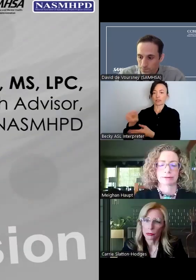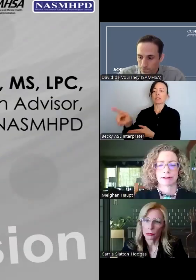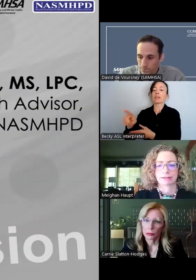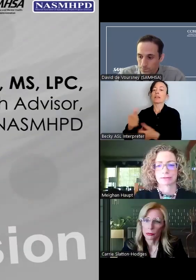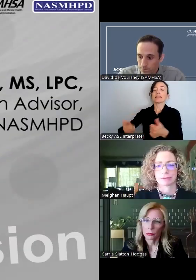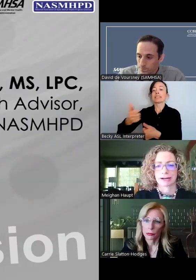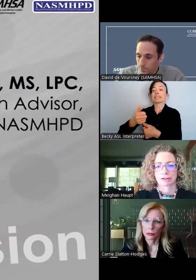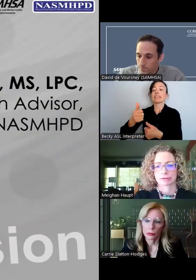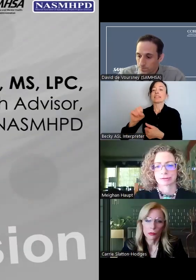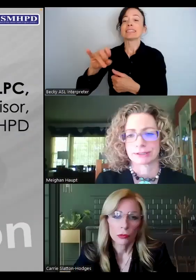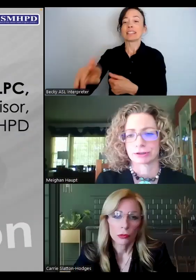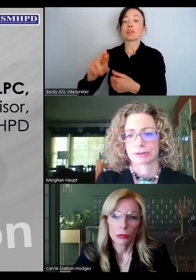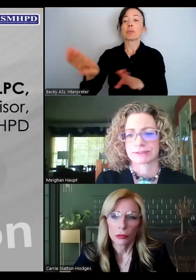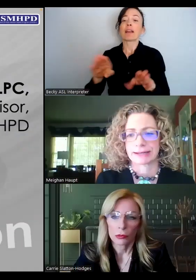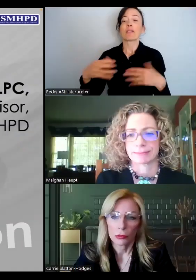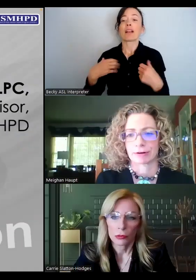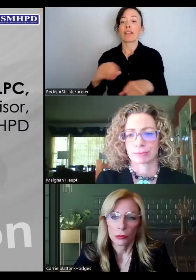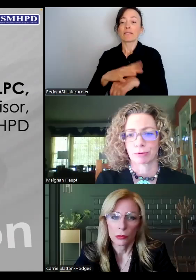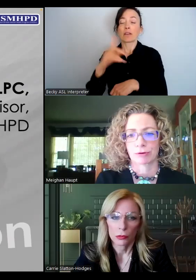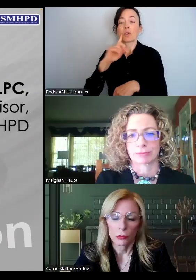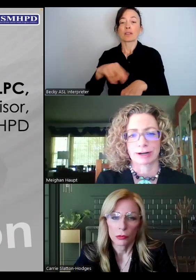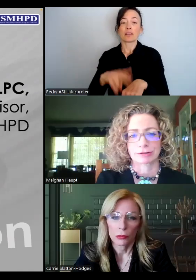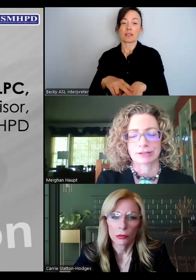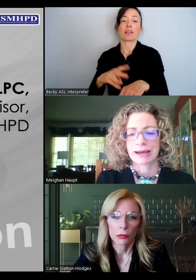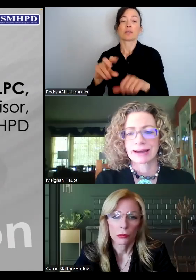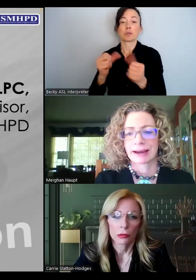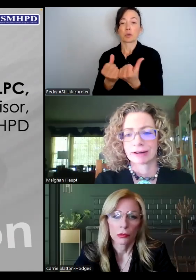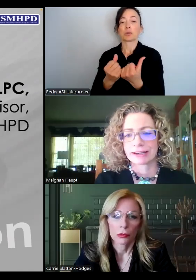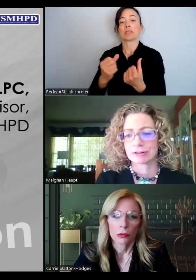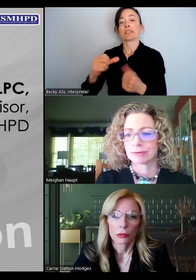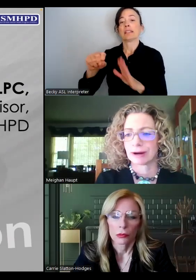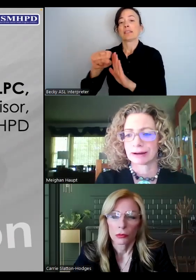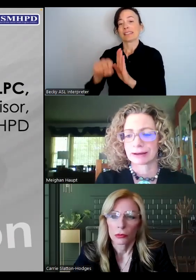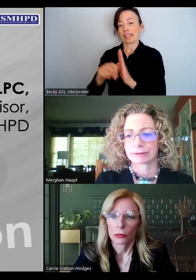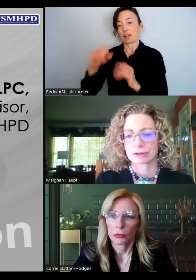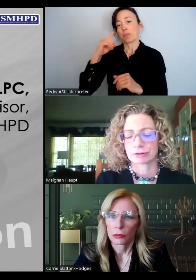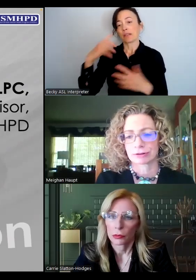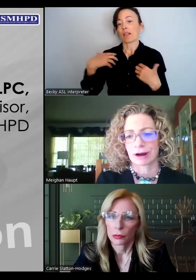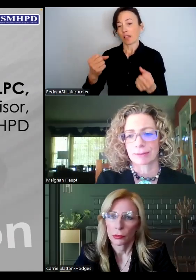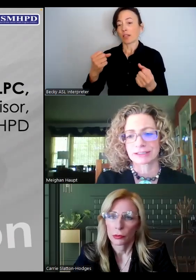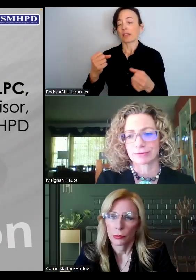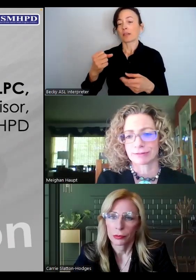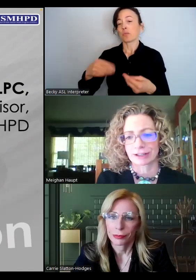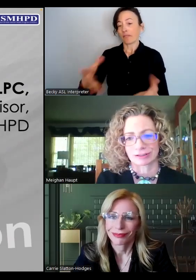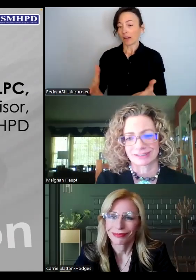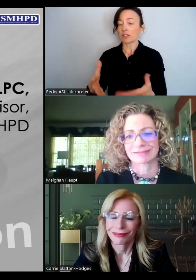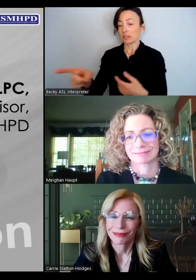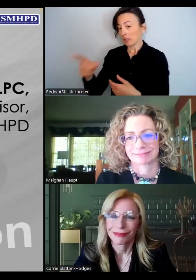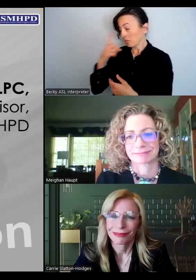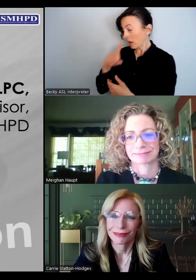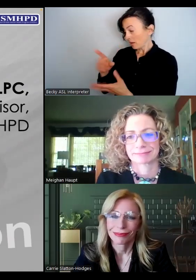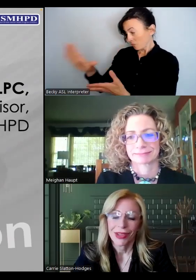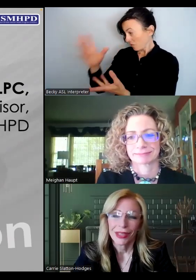Health Advisor for the National Association of State Mental Health Program Directors. Carrie, can you give us your comments and reflections?